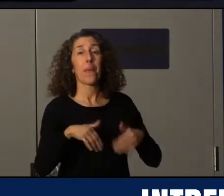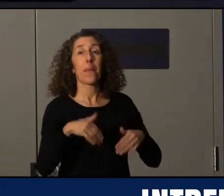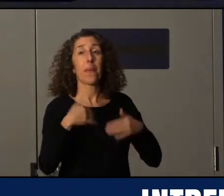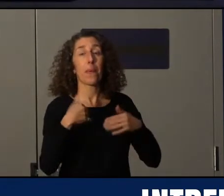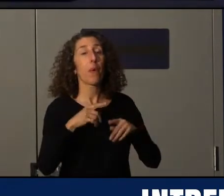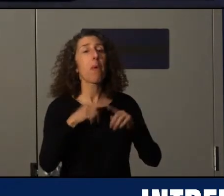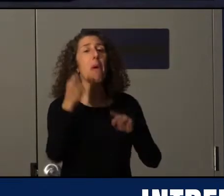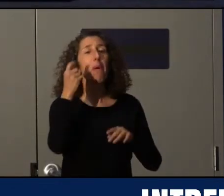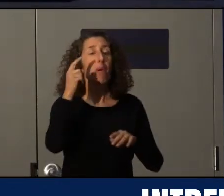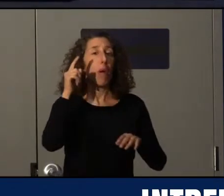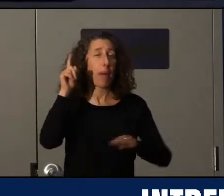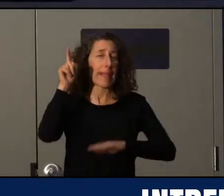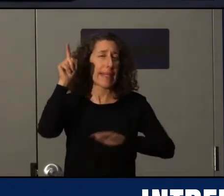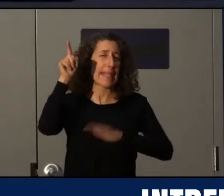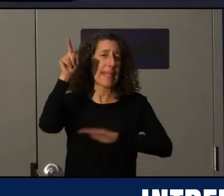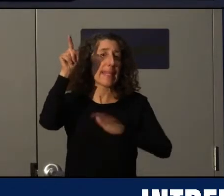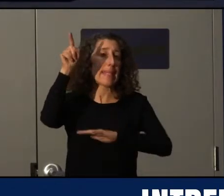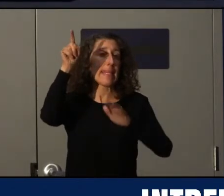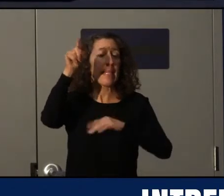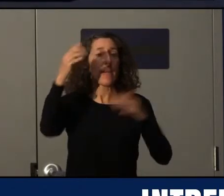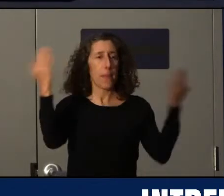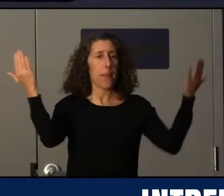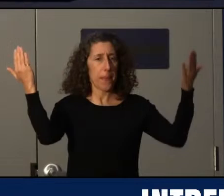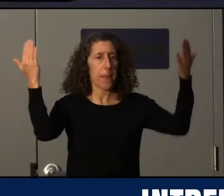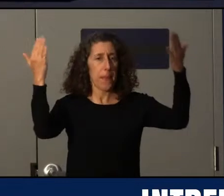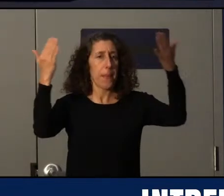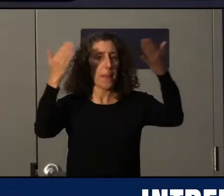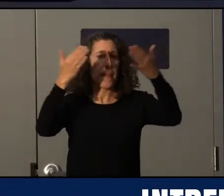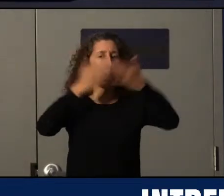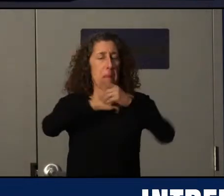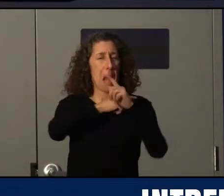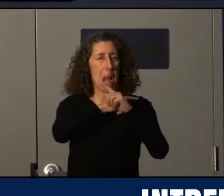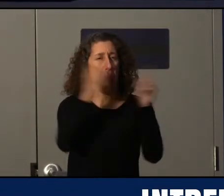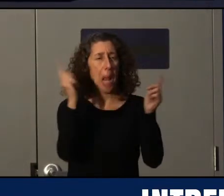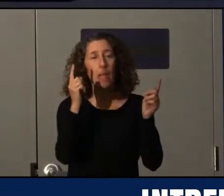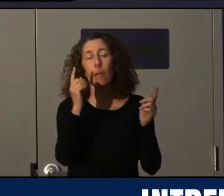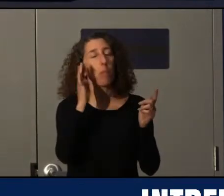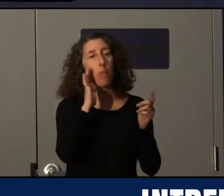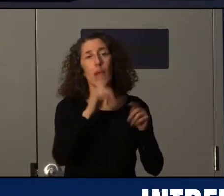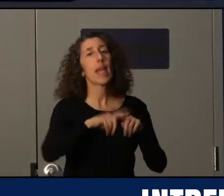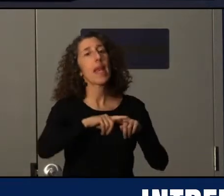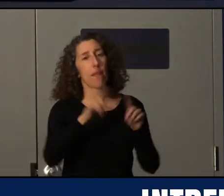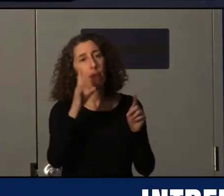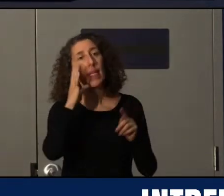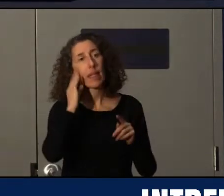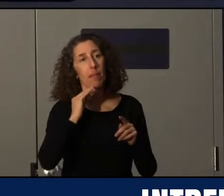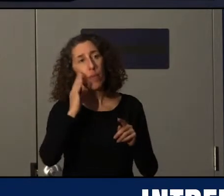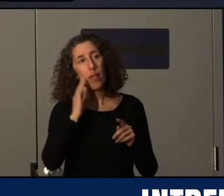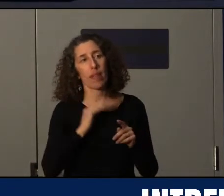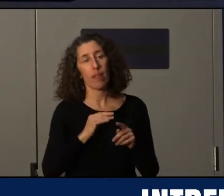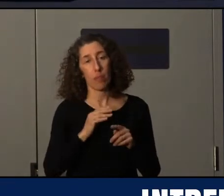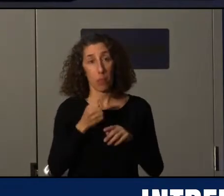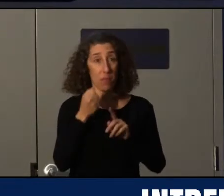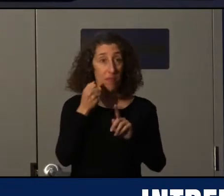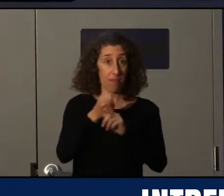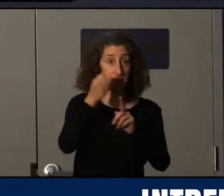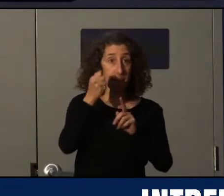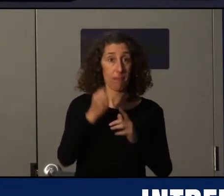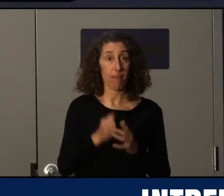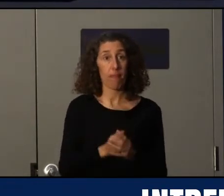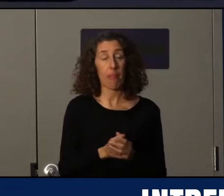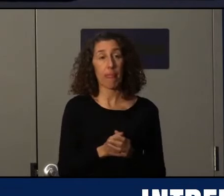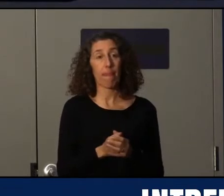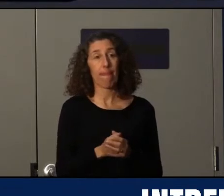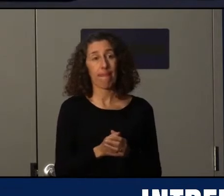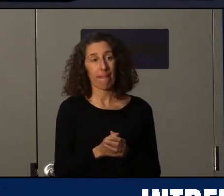able to be bathed in Earthlight the way I was there. But I look forward to the day when the first astronauts get close enough